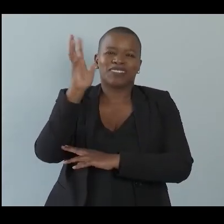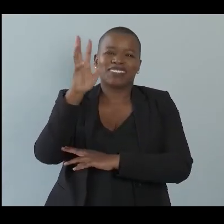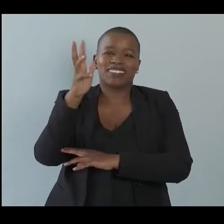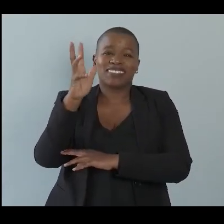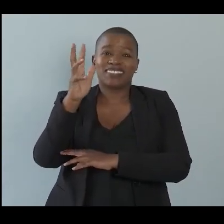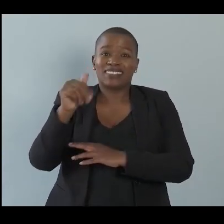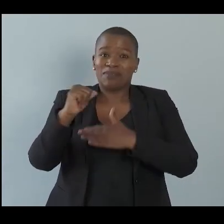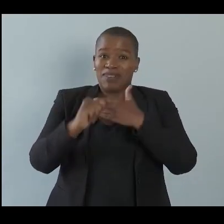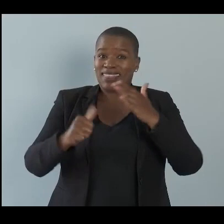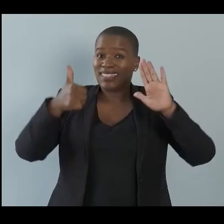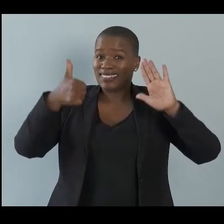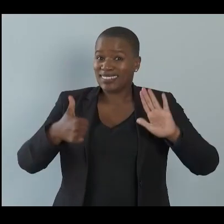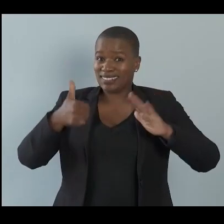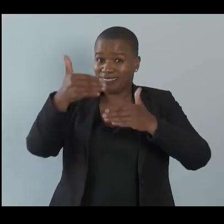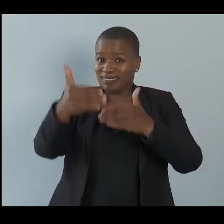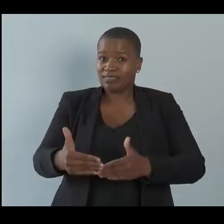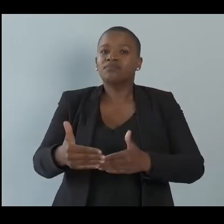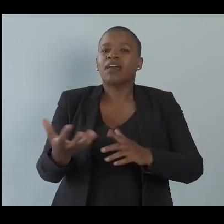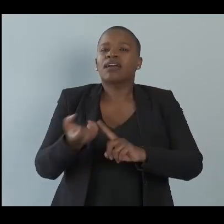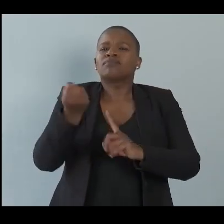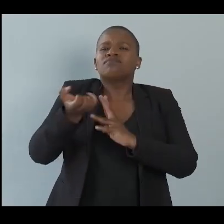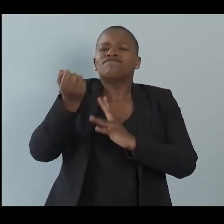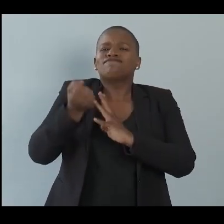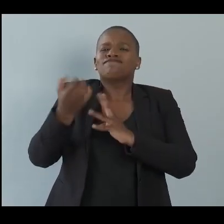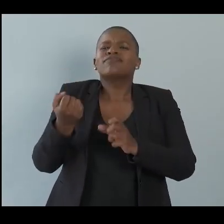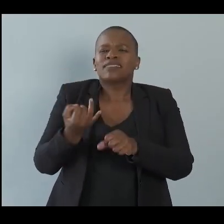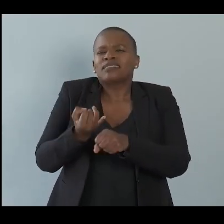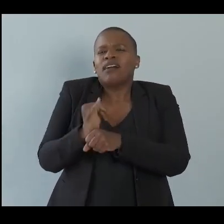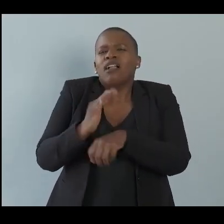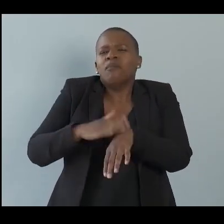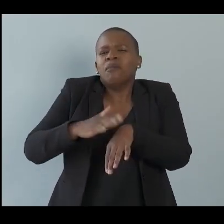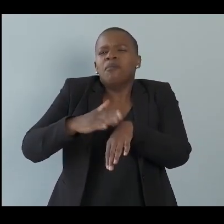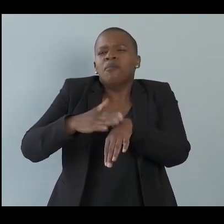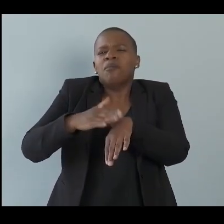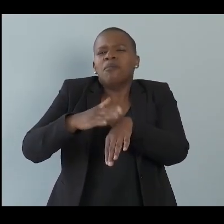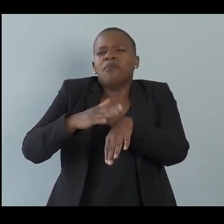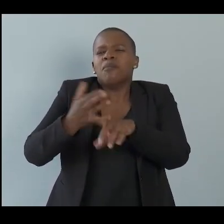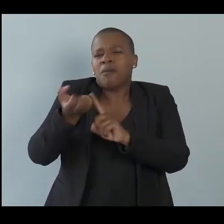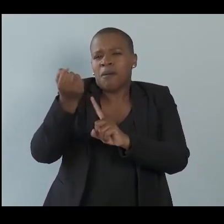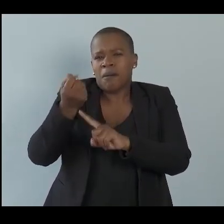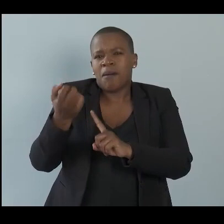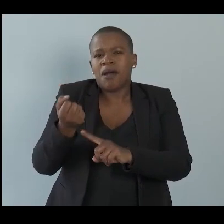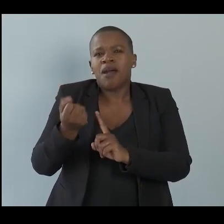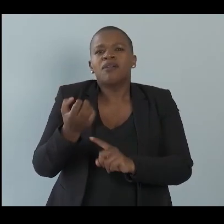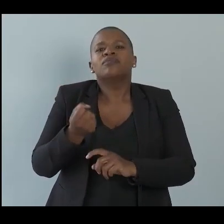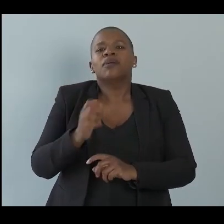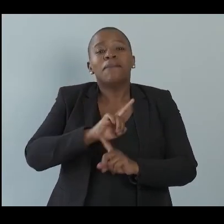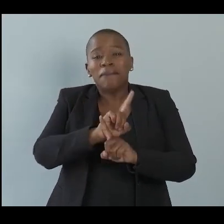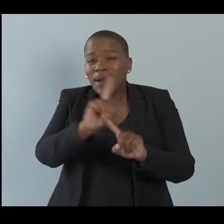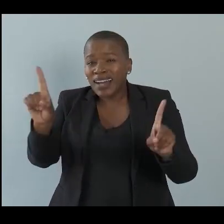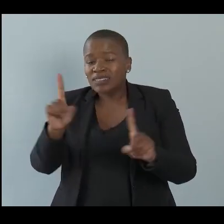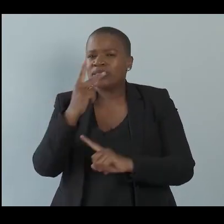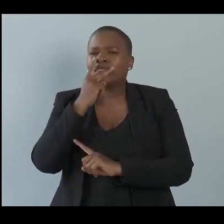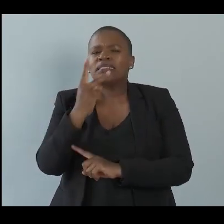It's early days, we still have a long way to go in our journey, and it will take some time to get there, but we are starting to see the flywheel